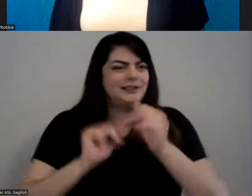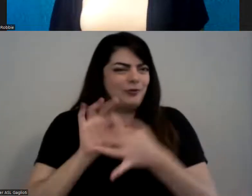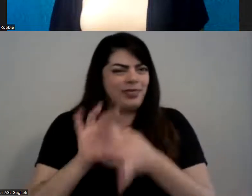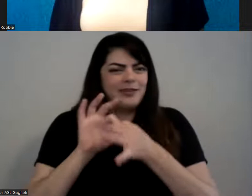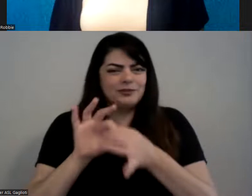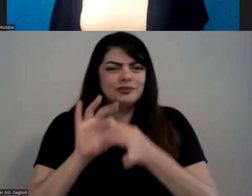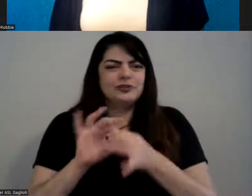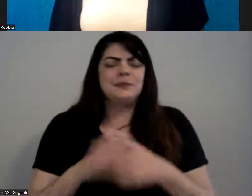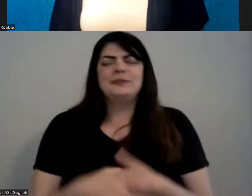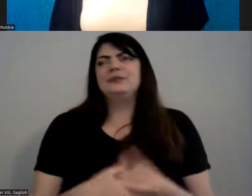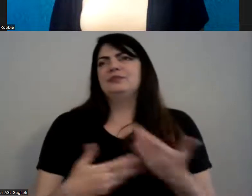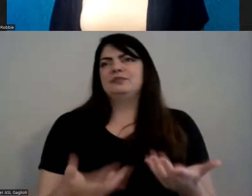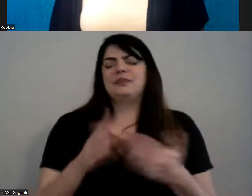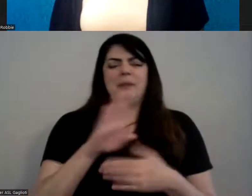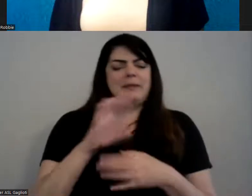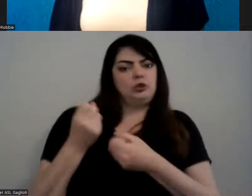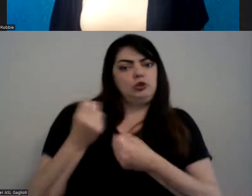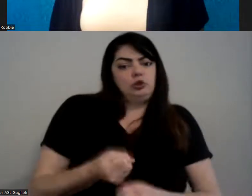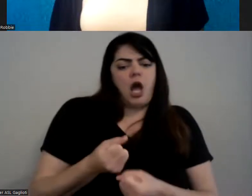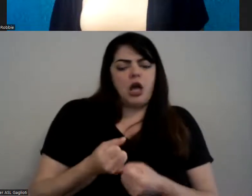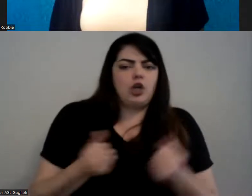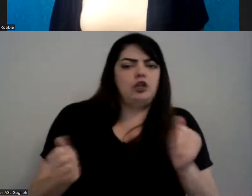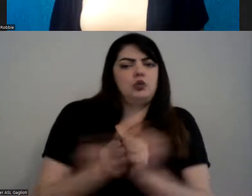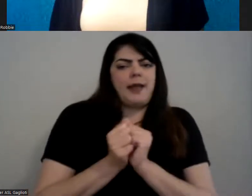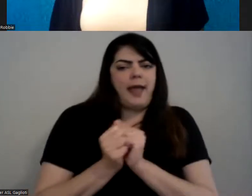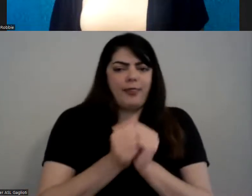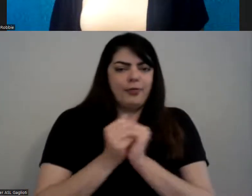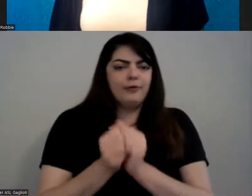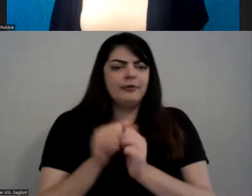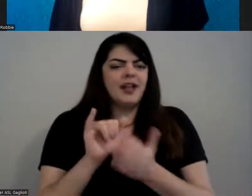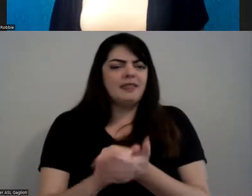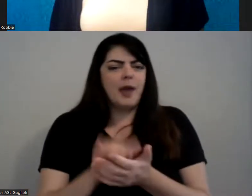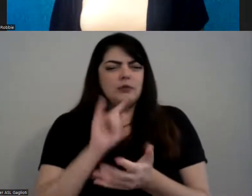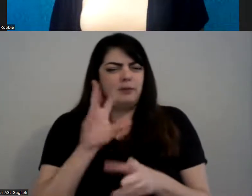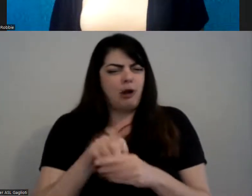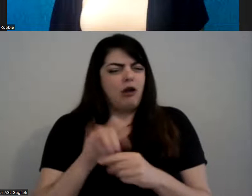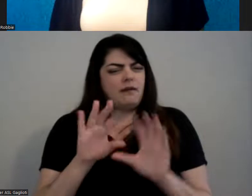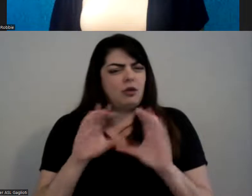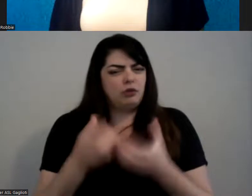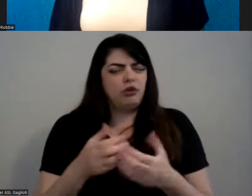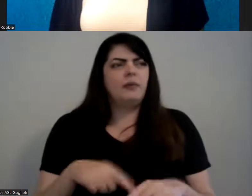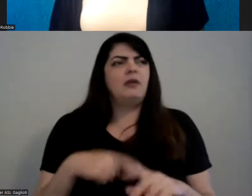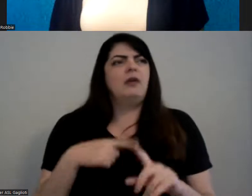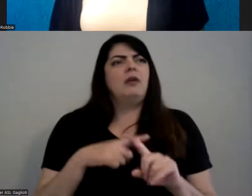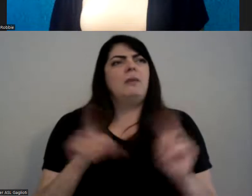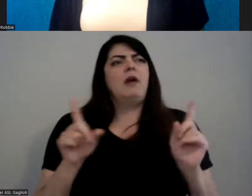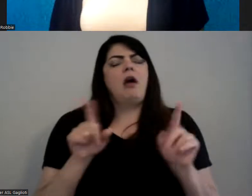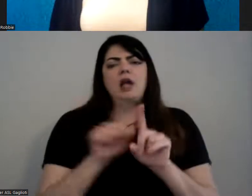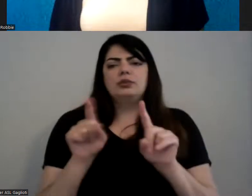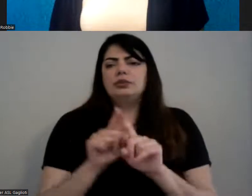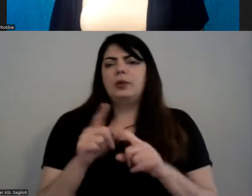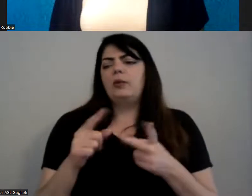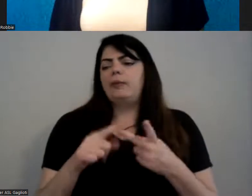relationships, being stronger together, that was accepted part of the group, but also patience,